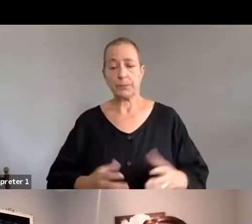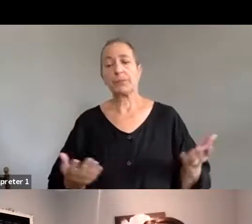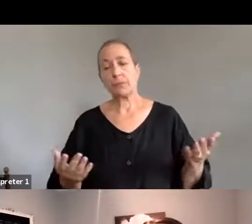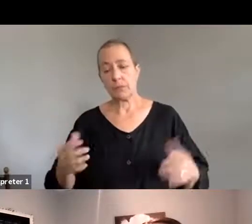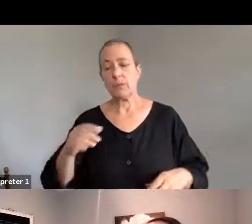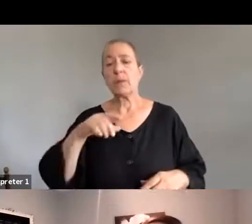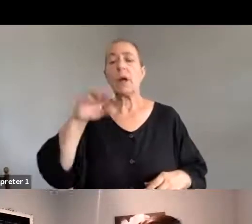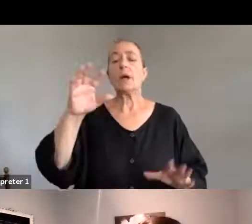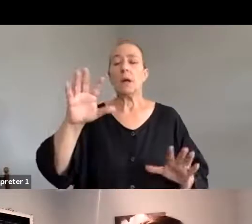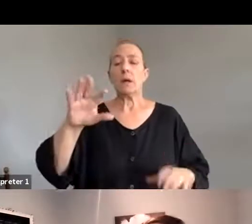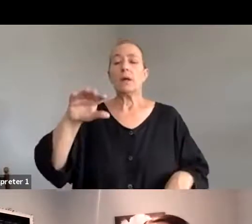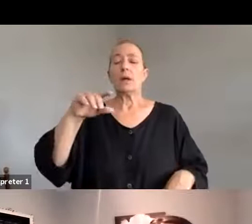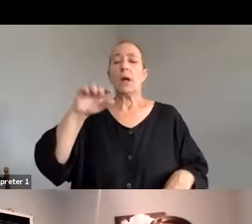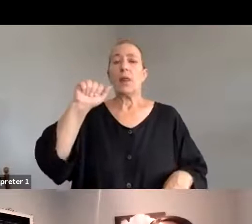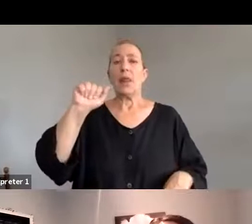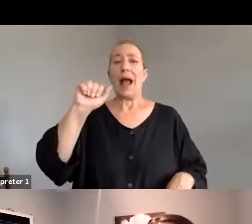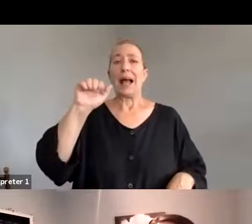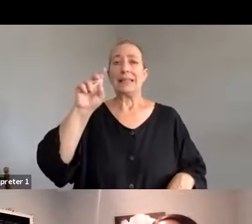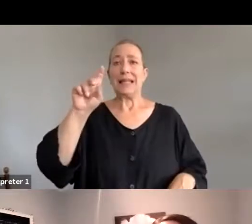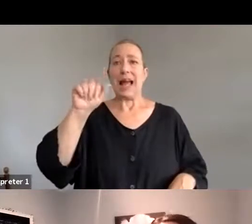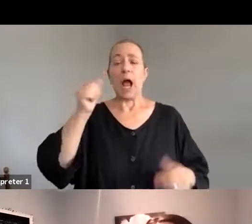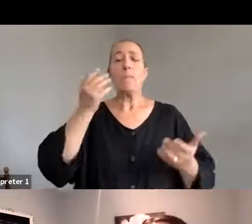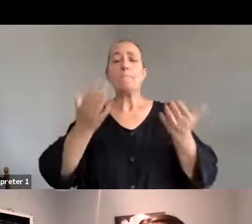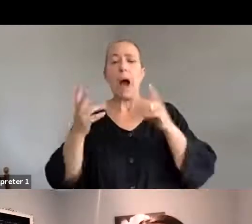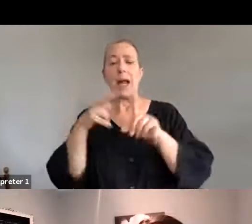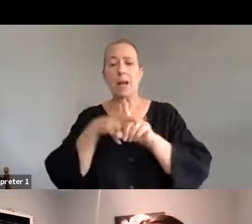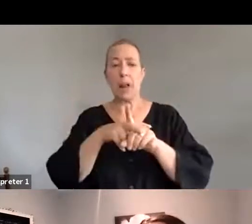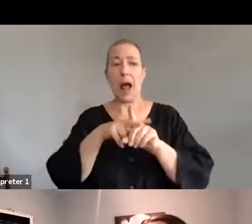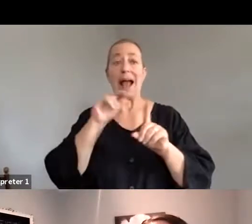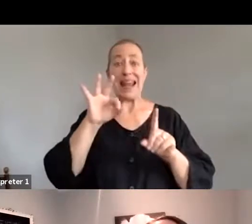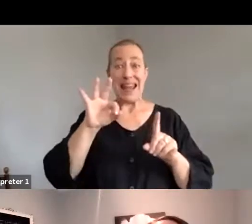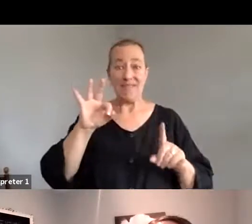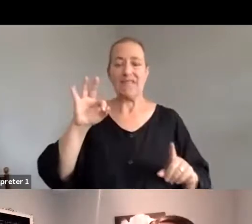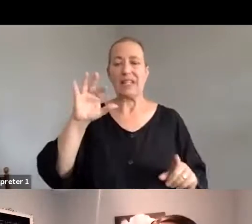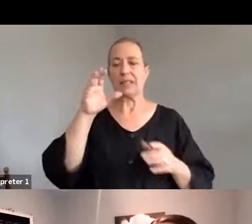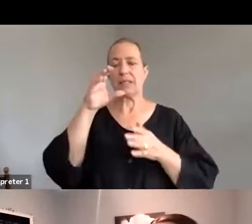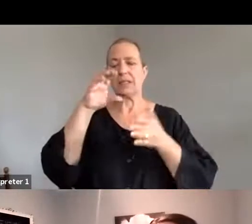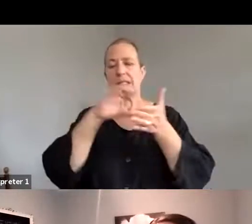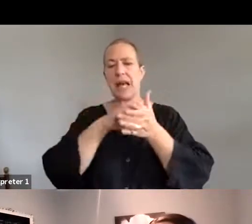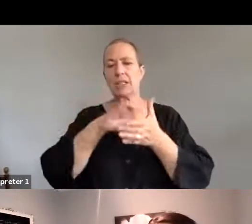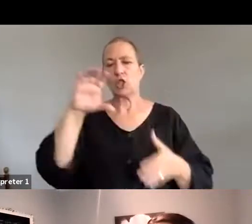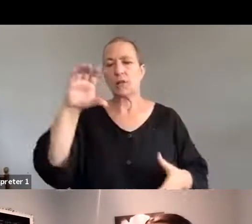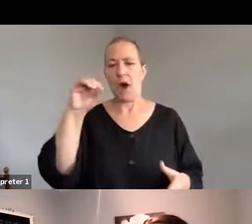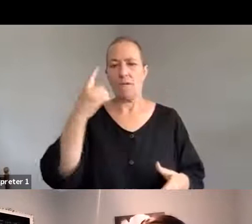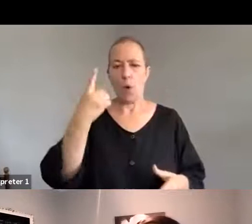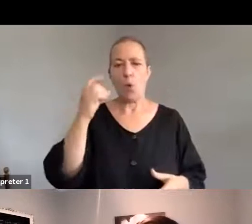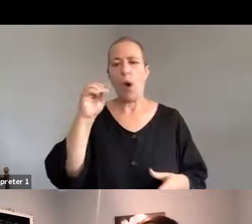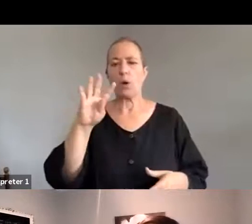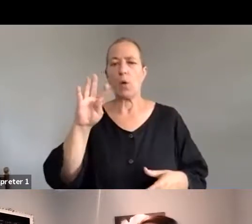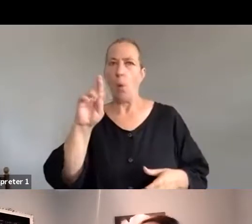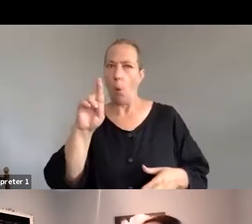and the Rehab Act, usually it's going to be Section 501 if we're talking about a federal employer. 504 could apply as well for